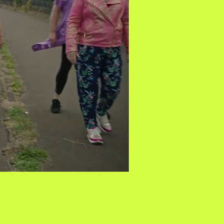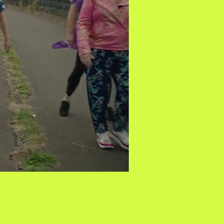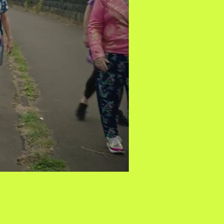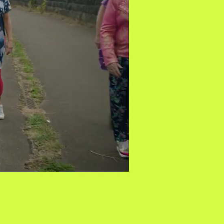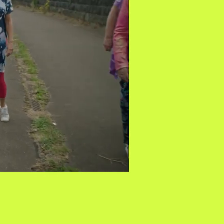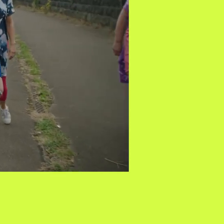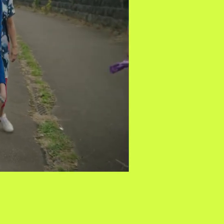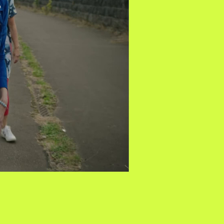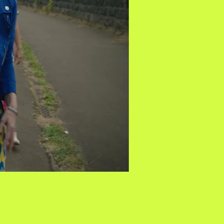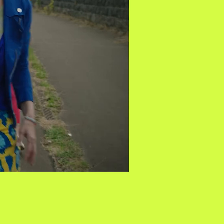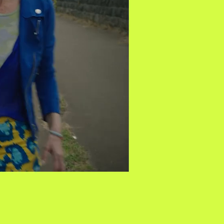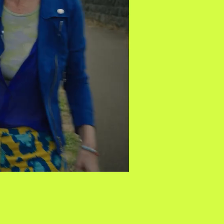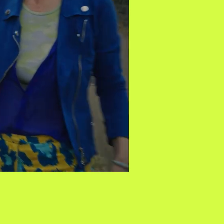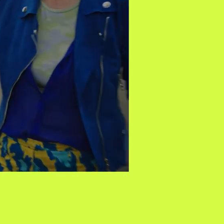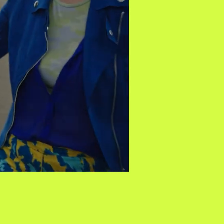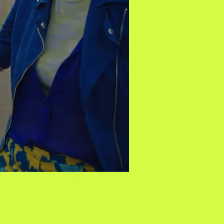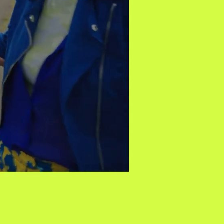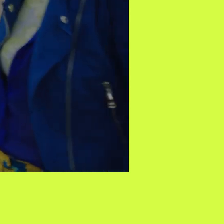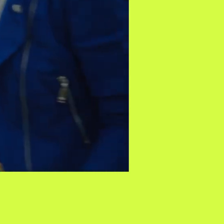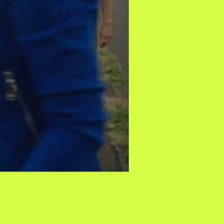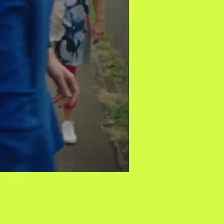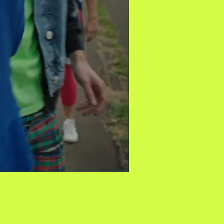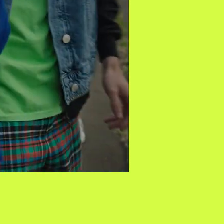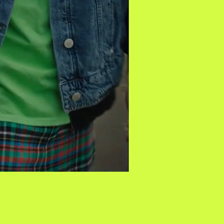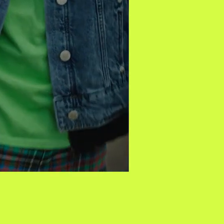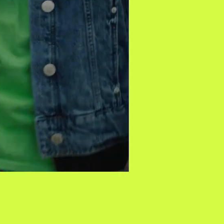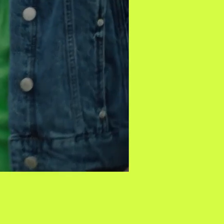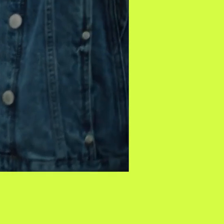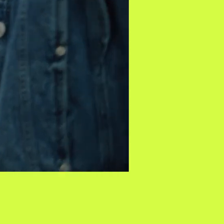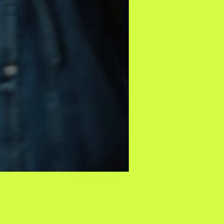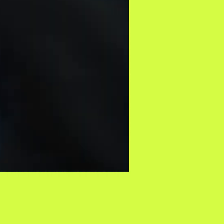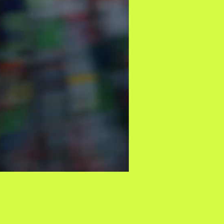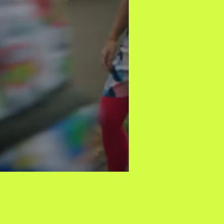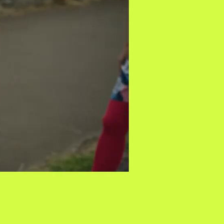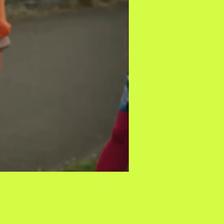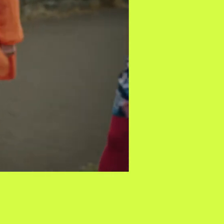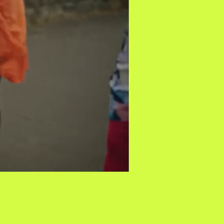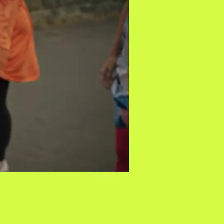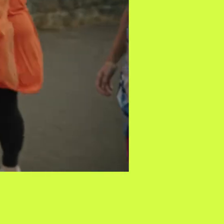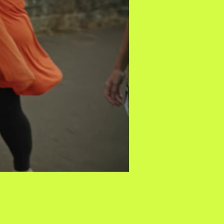Thank you.